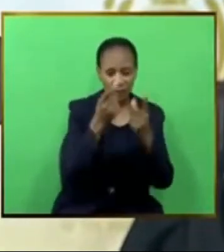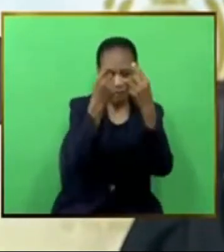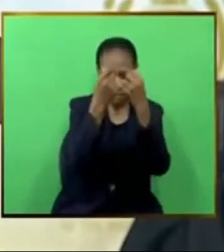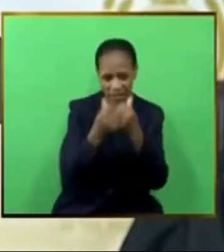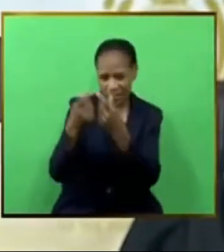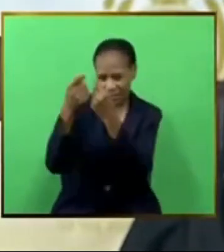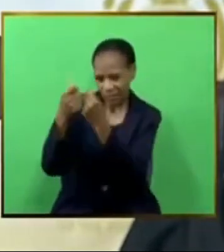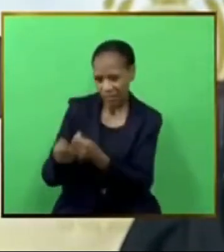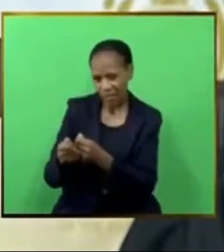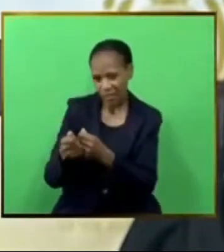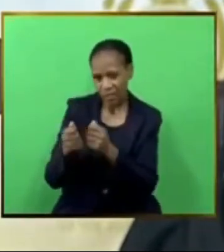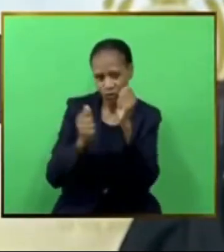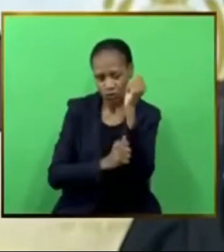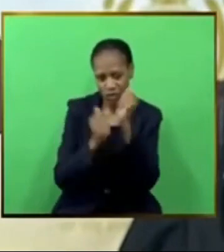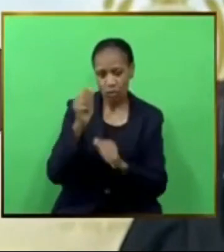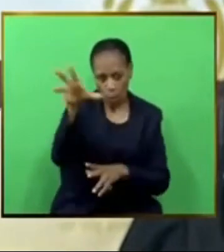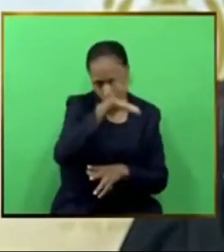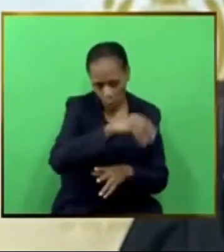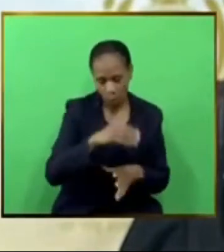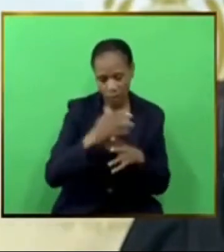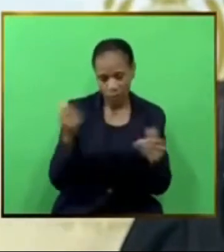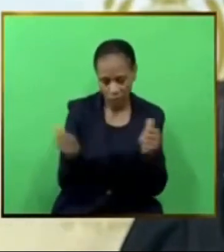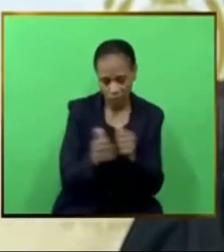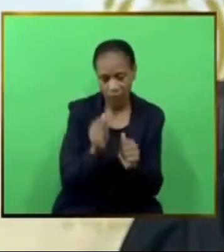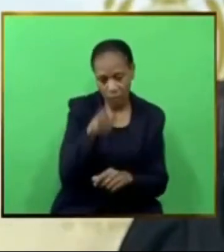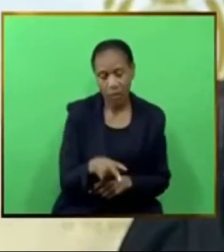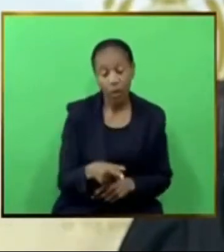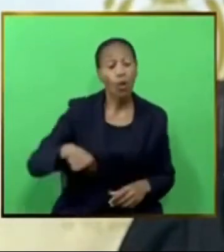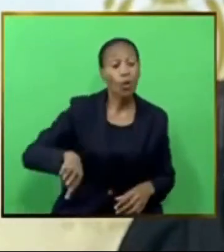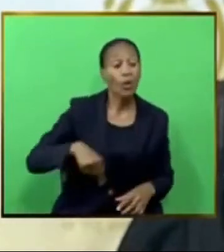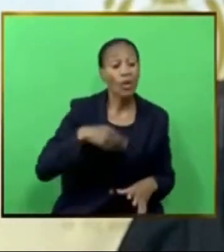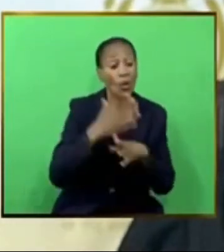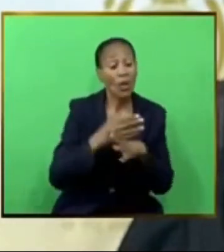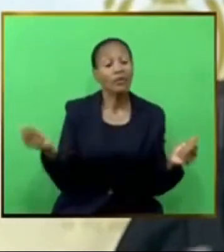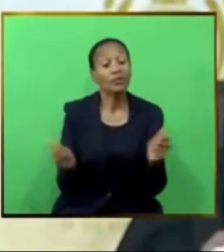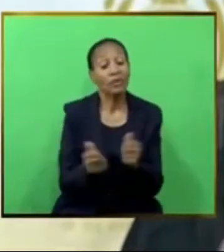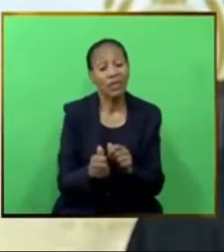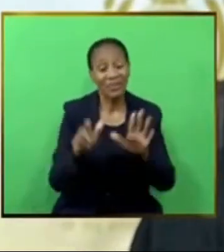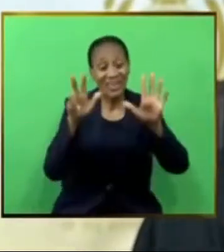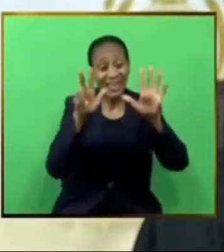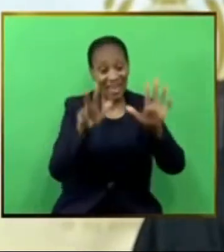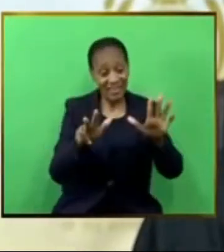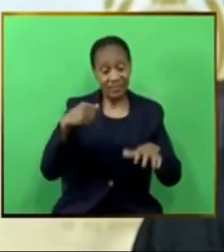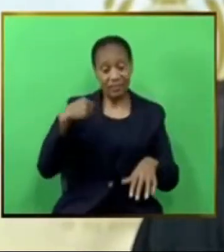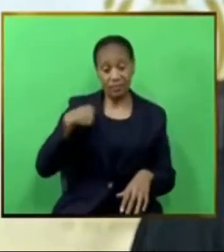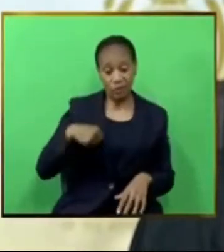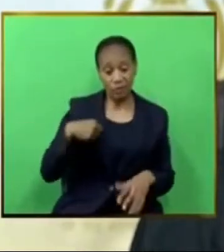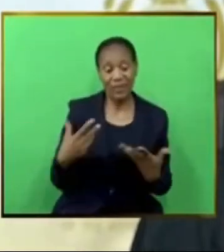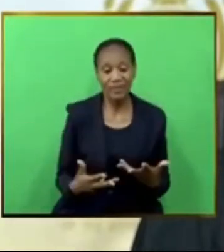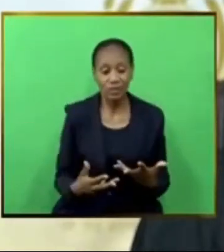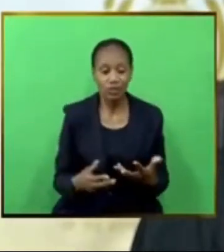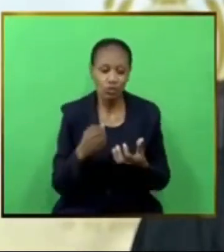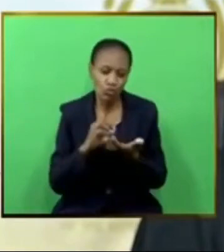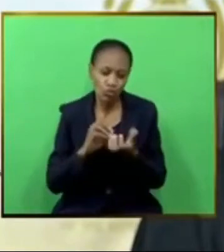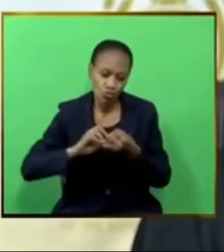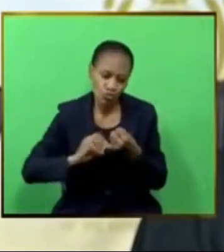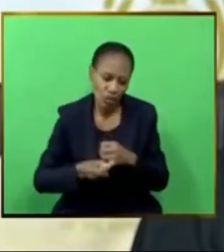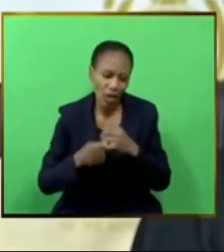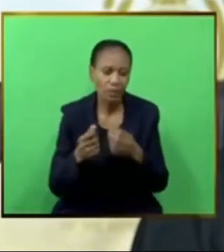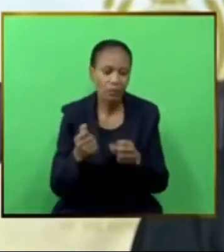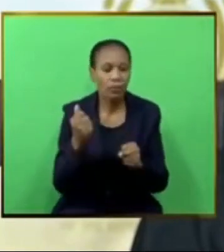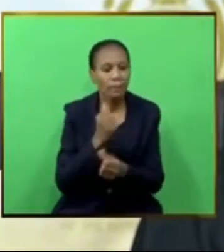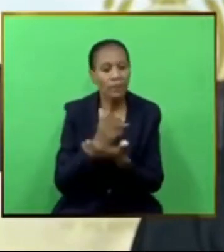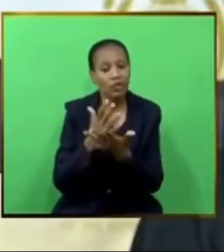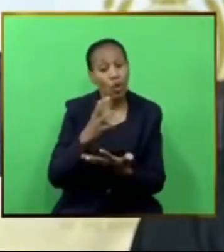institutions. We are also working with the 8 municipalities to adapt and mitigate the effects of